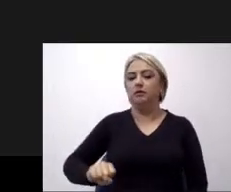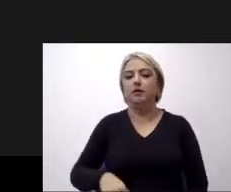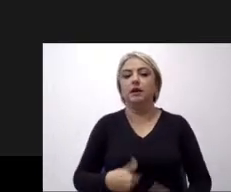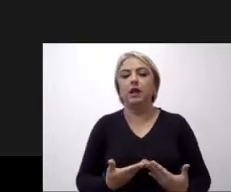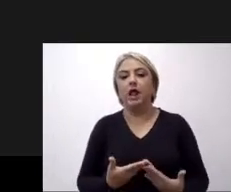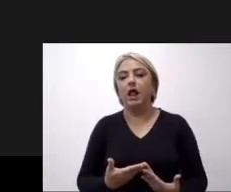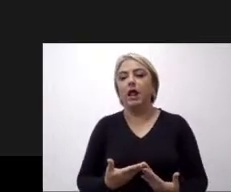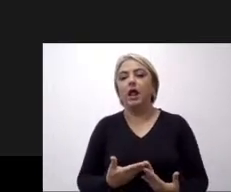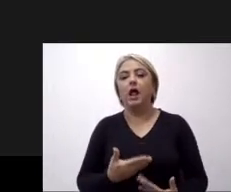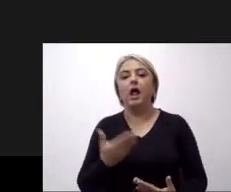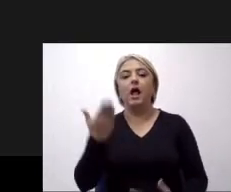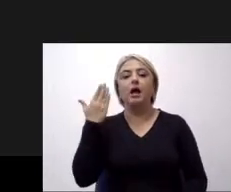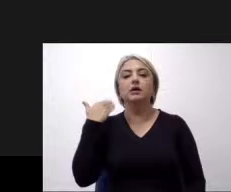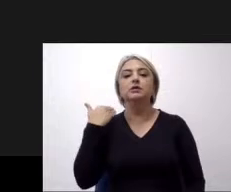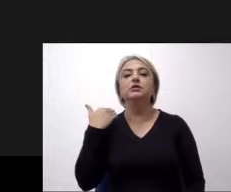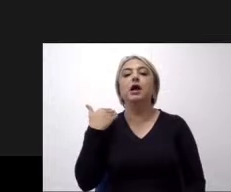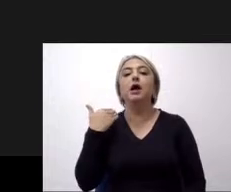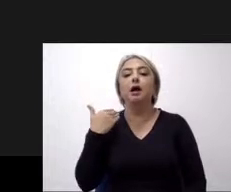have